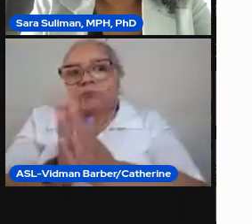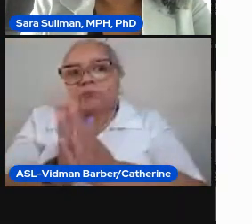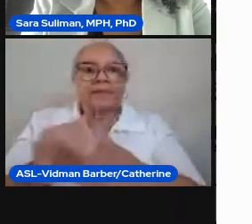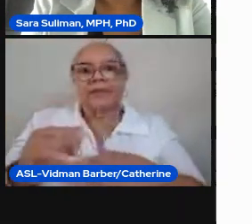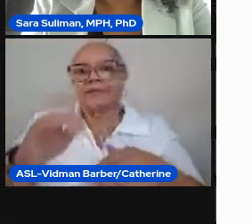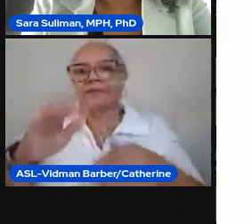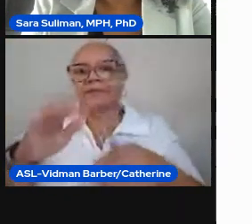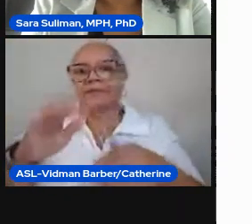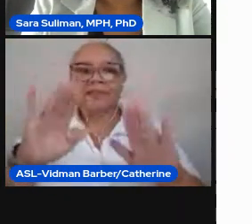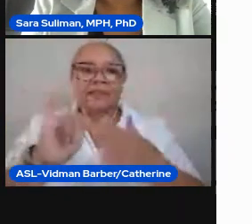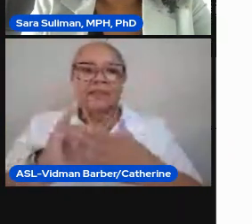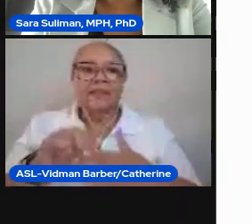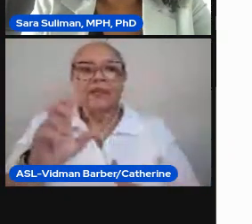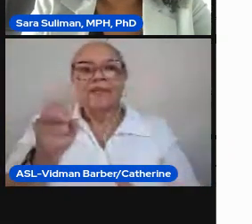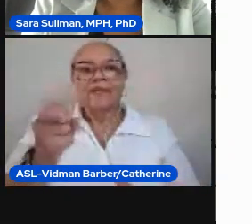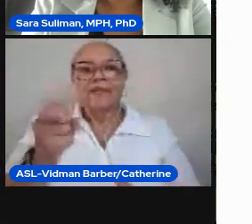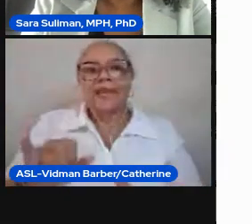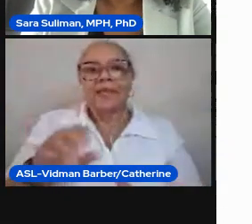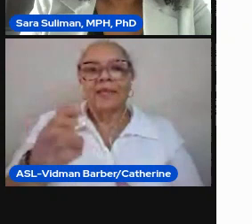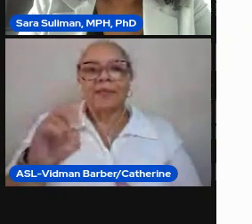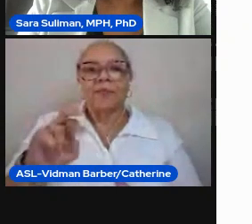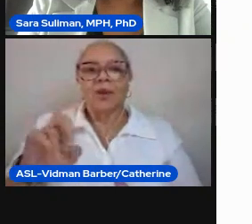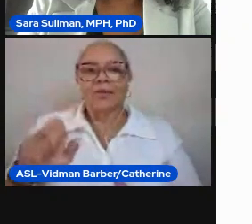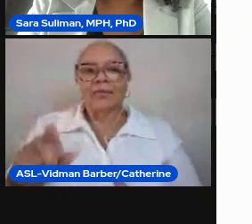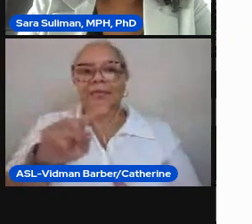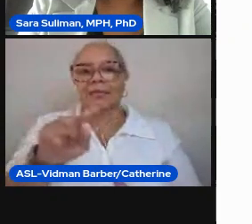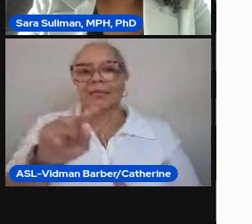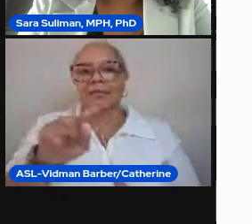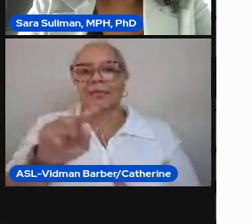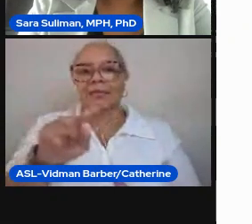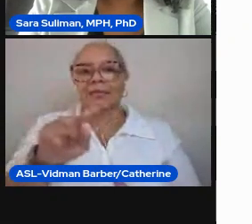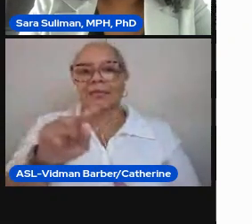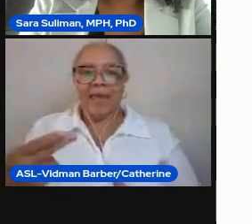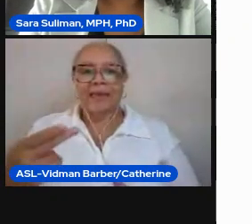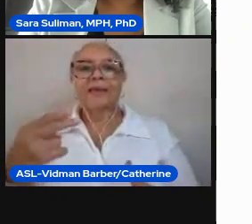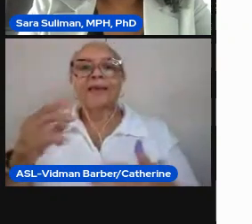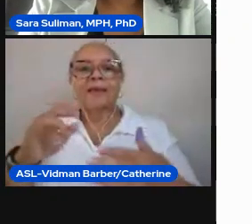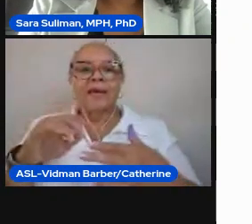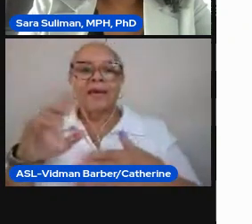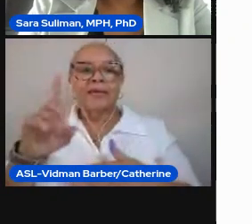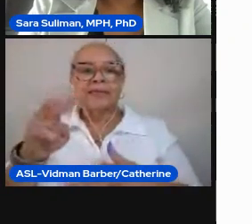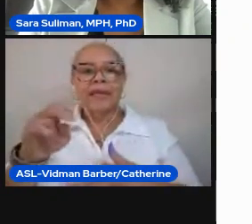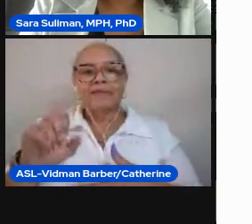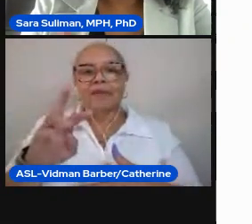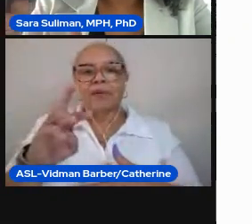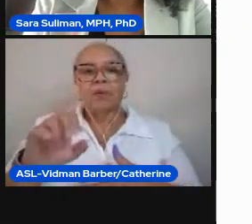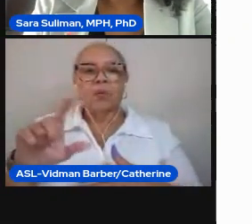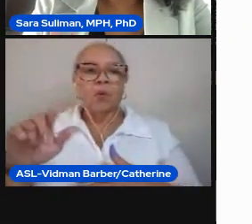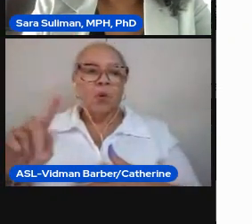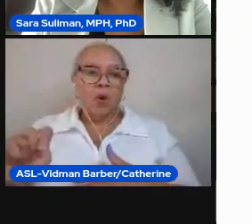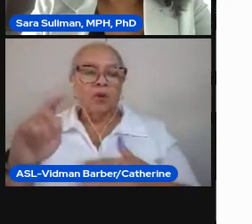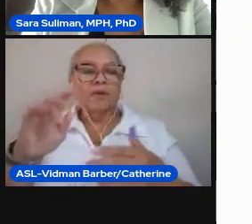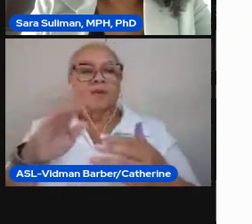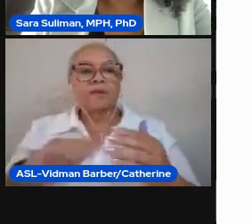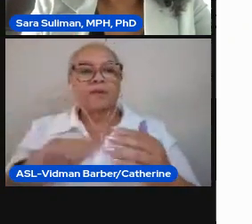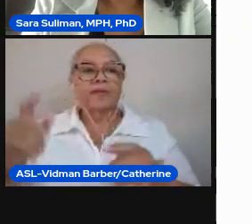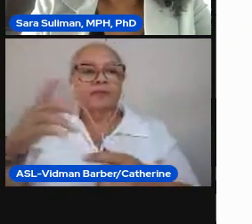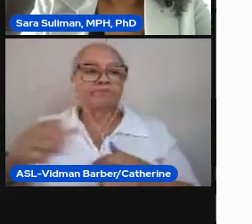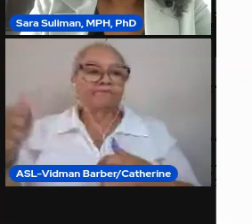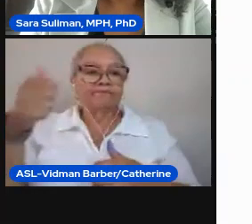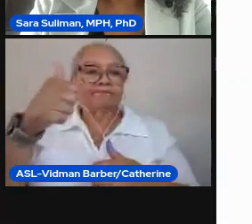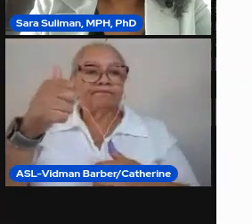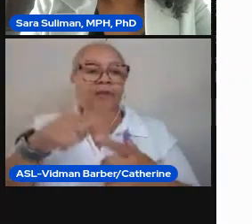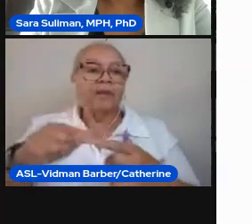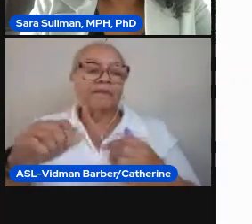Sally as Marlene, Zach, and Sujata. David Walt was the head of the diagnostic